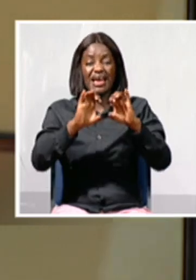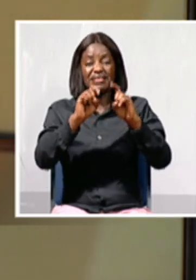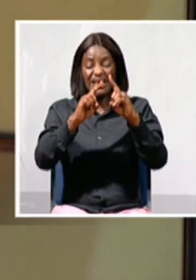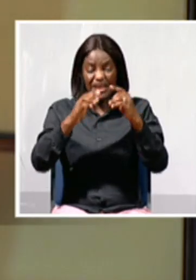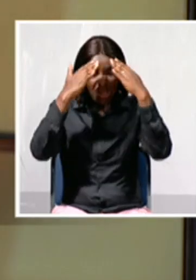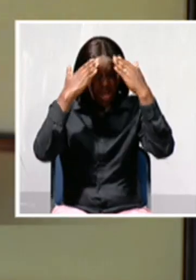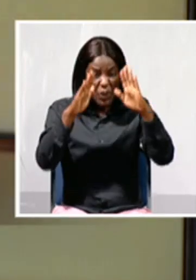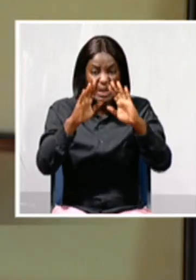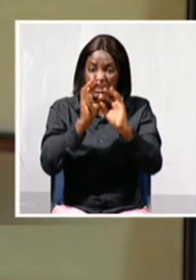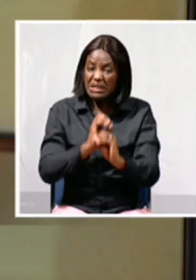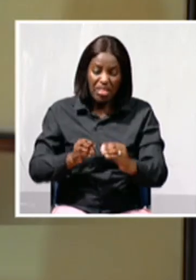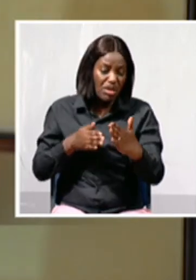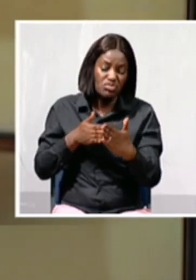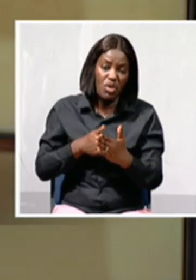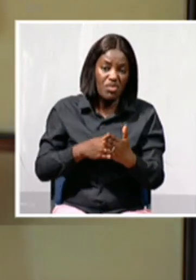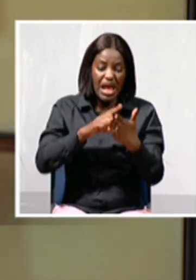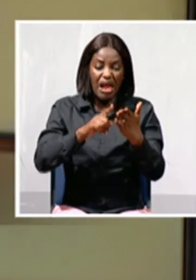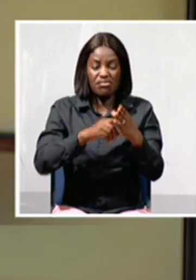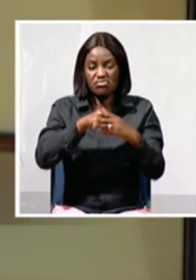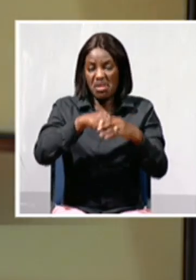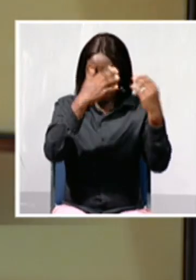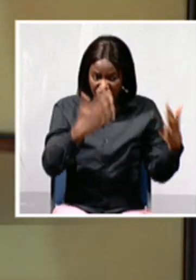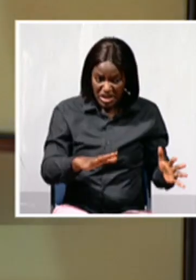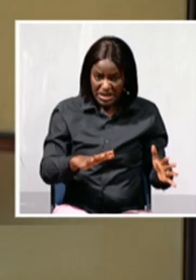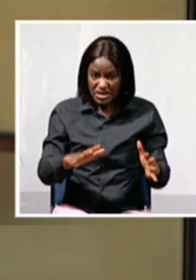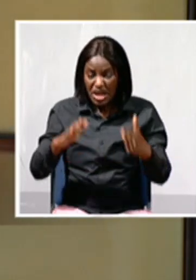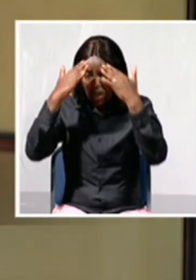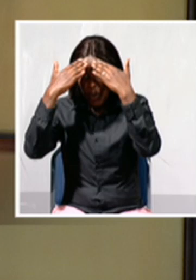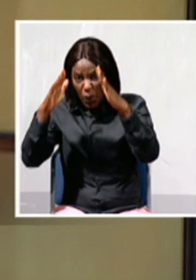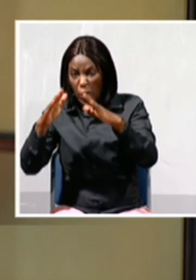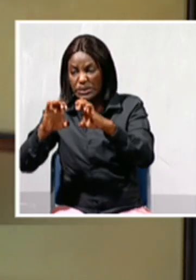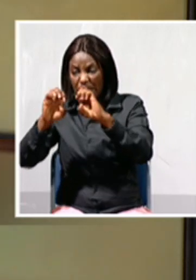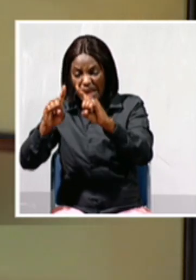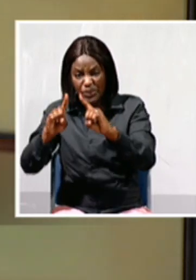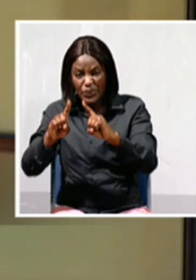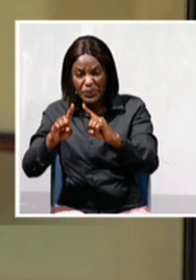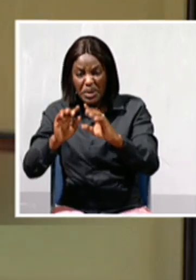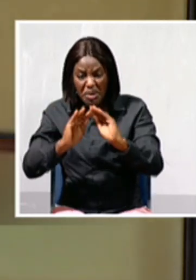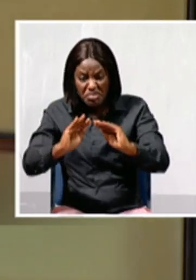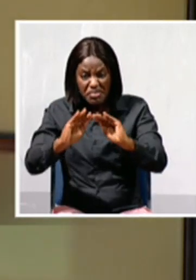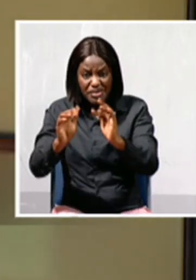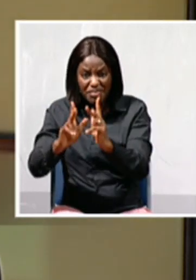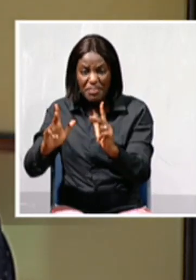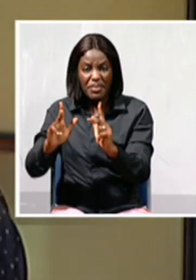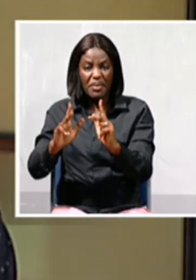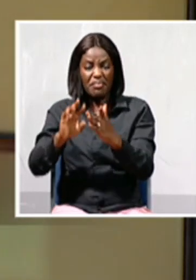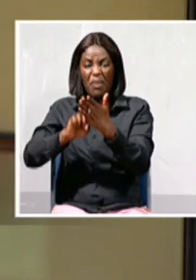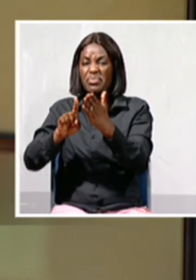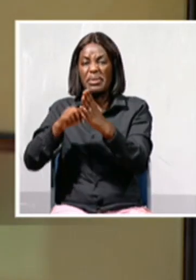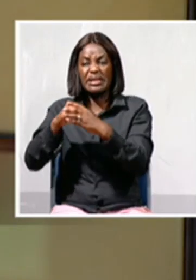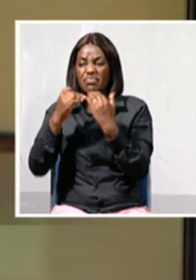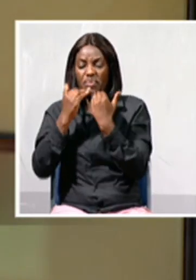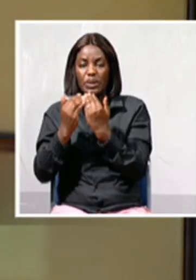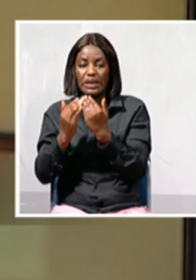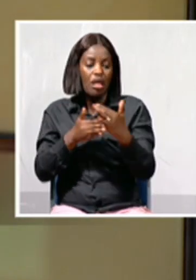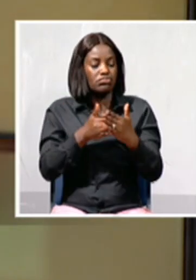education should continue. Maybe not at this intensity, probably because of funds. I don't know. But what we know is that there is more effort needed